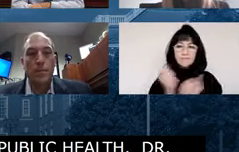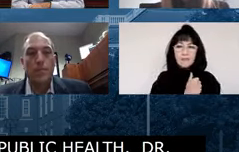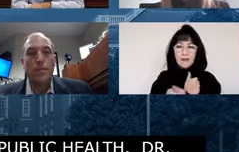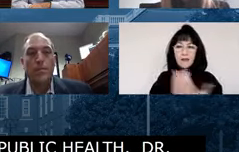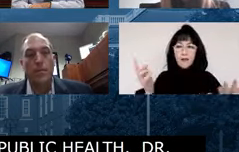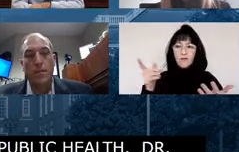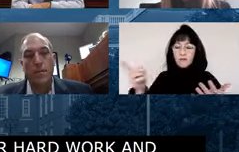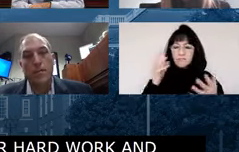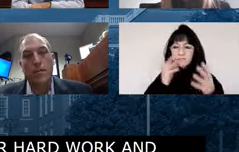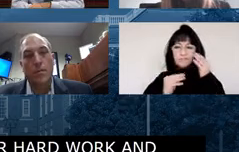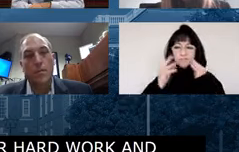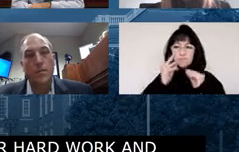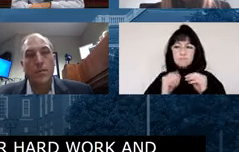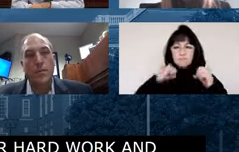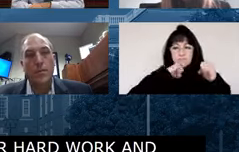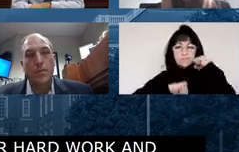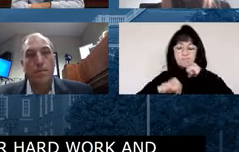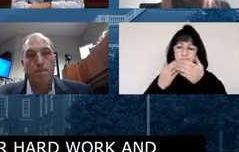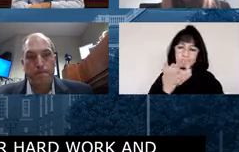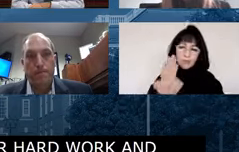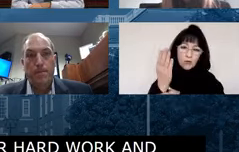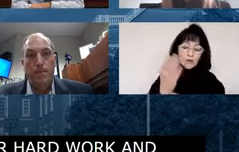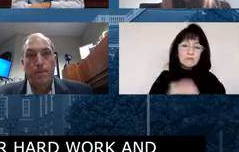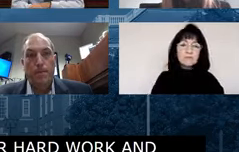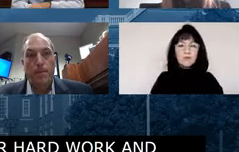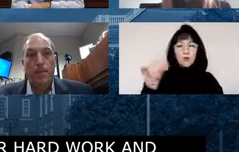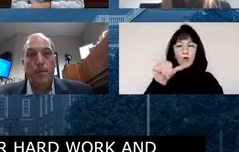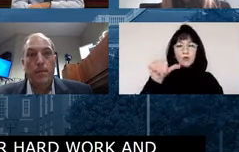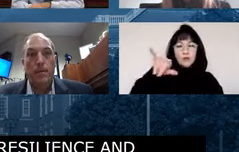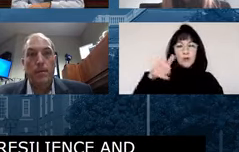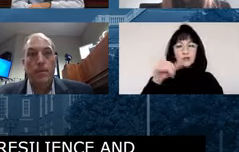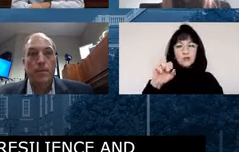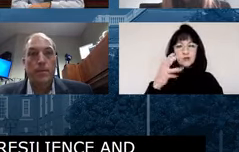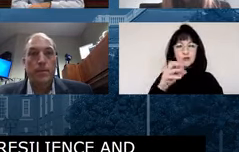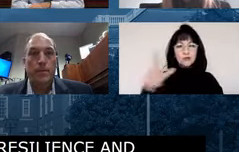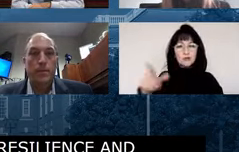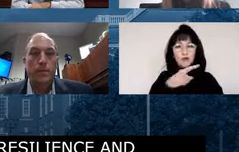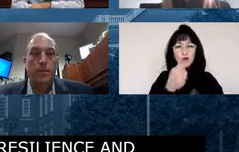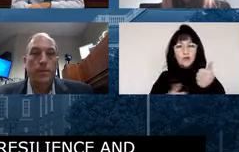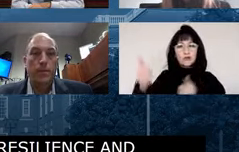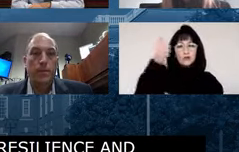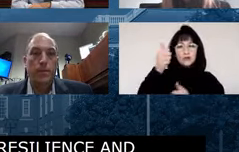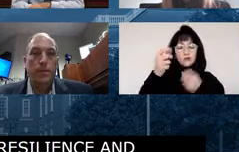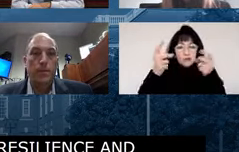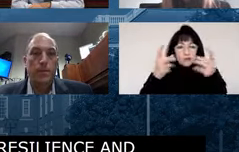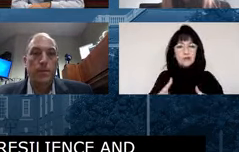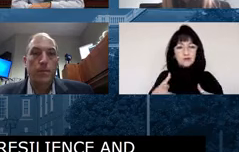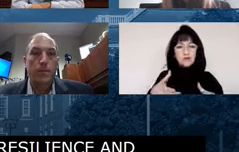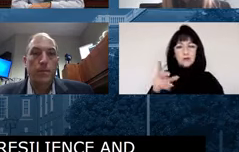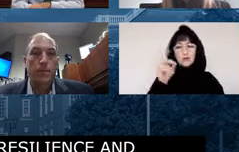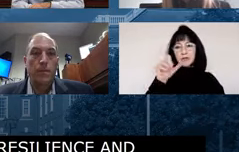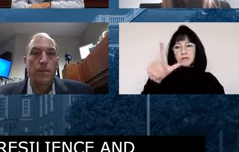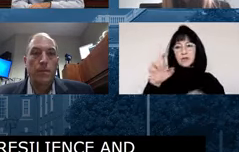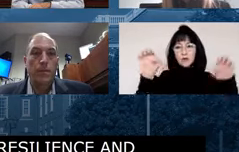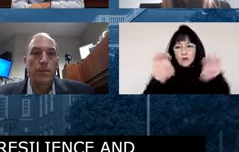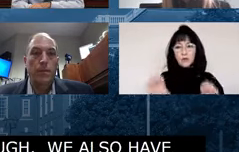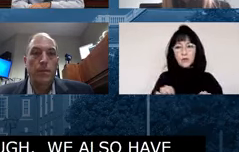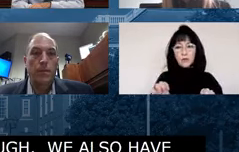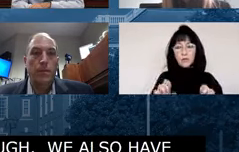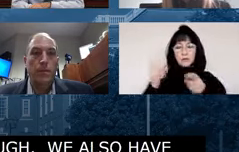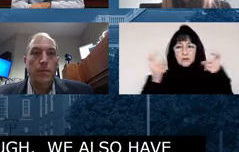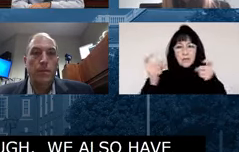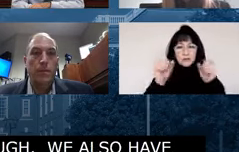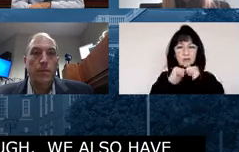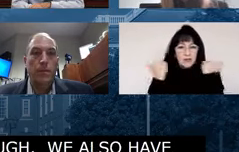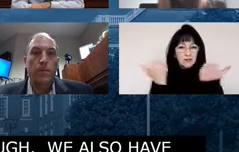through. We also have AJ Shaw, the Director of our Delaware Emergency Management Agency, and Pam,